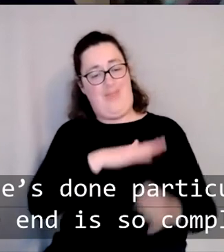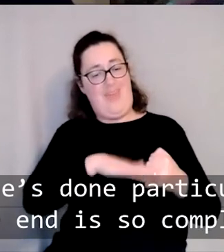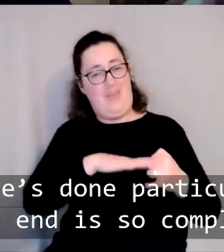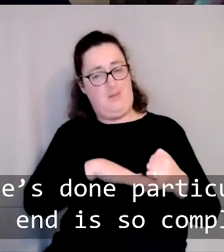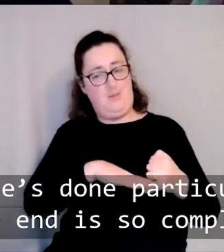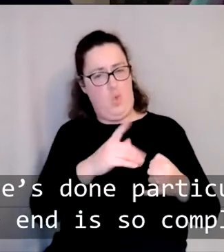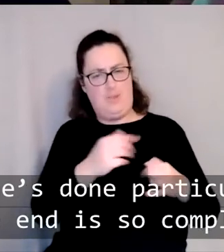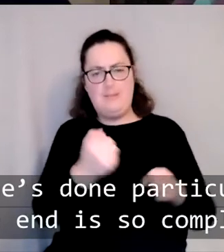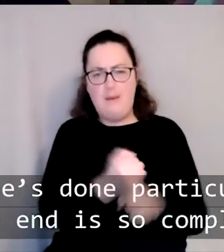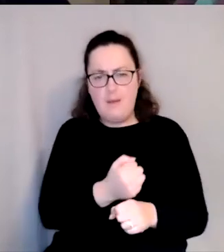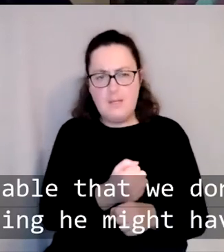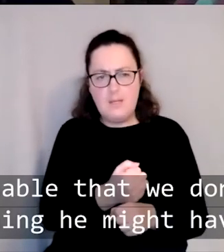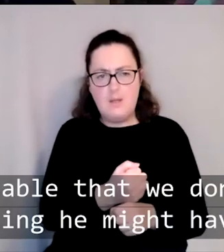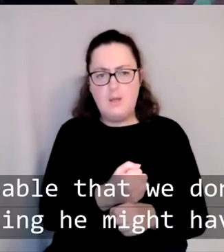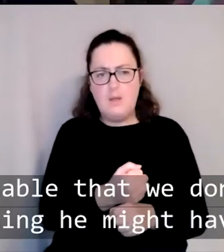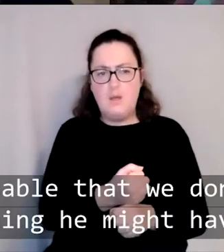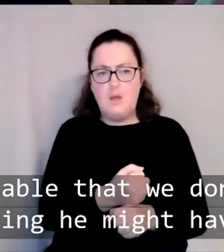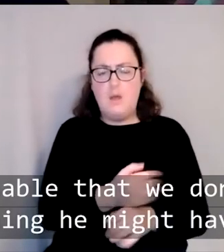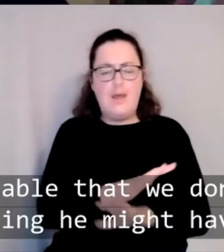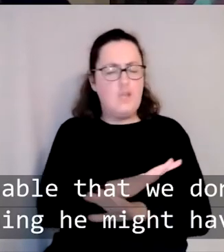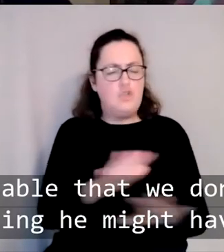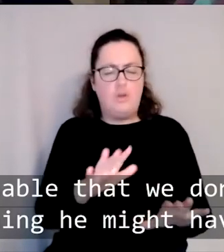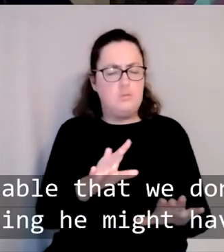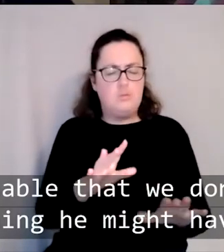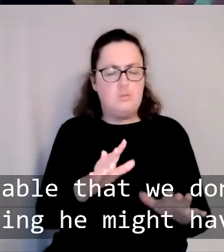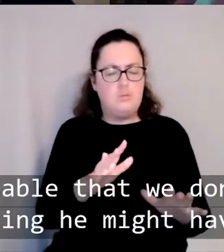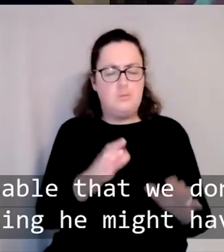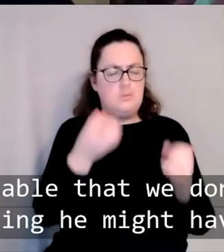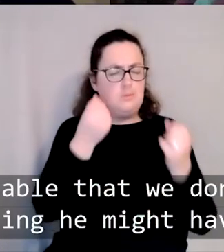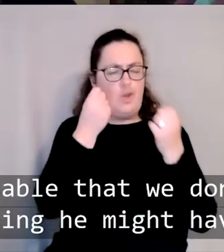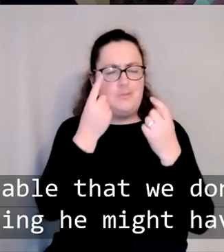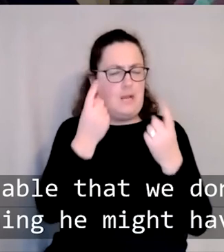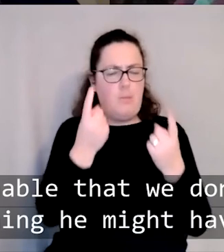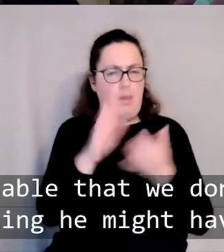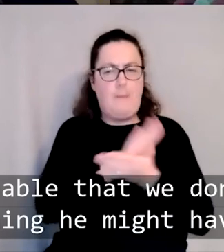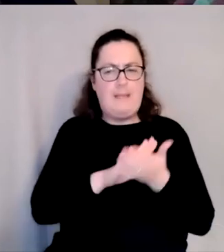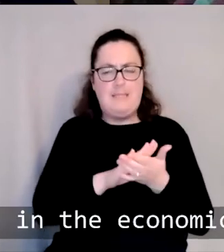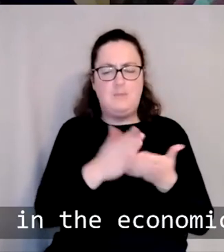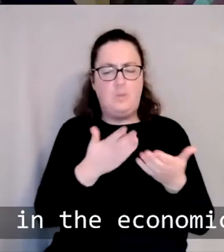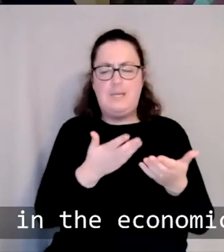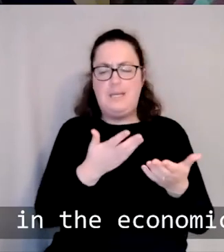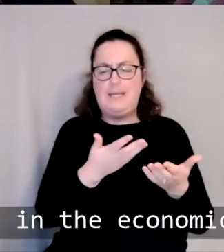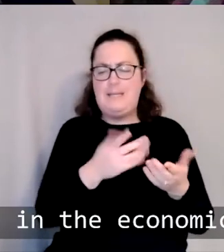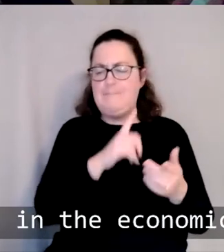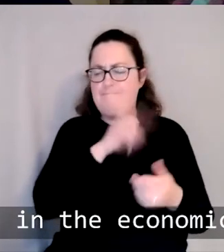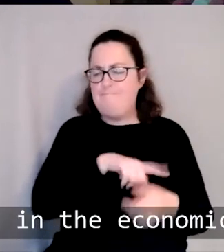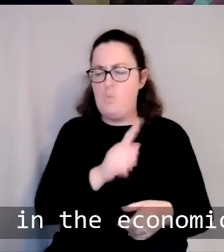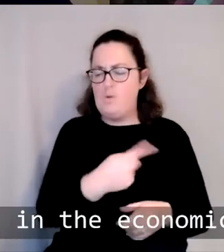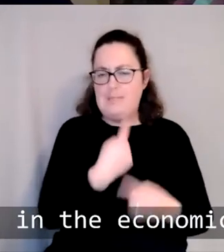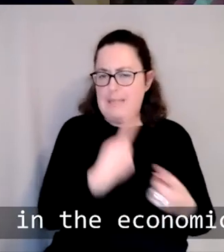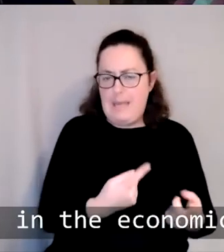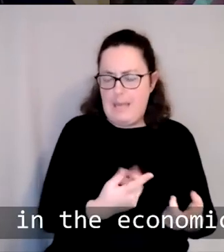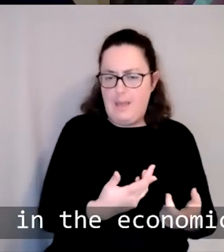so completely unconscionable that we don't listen to anything he might have said. But actually, in the